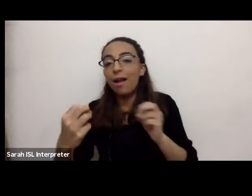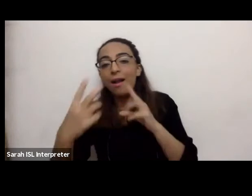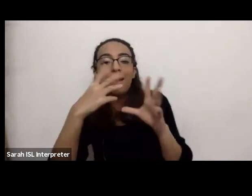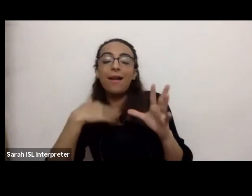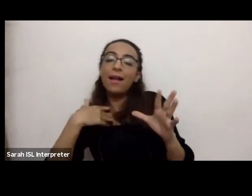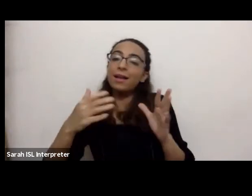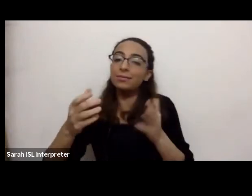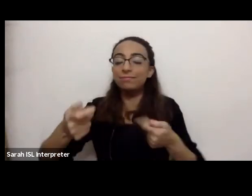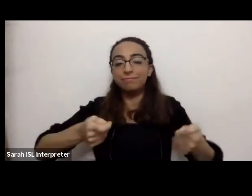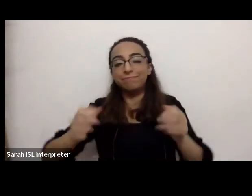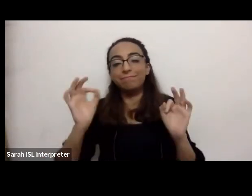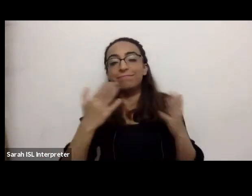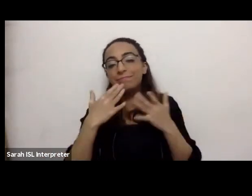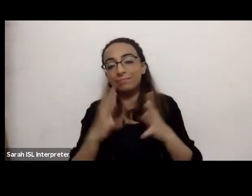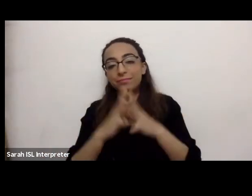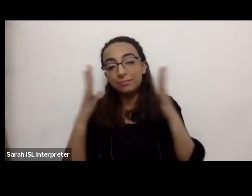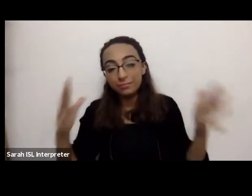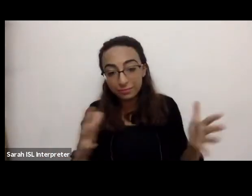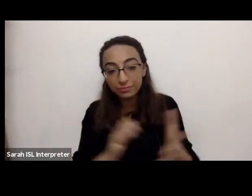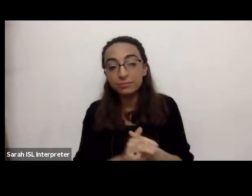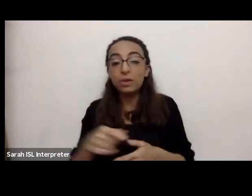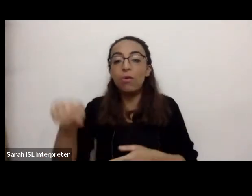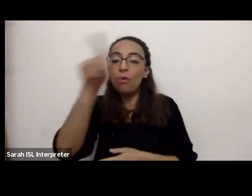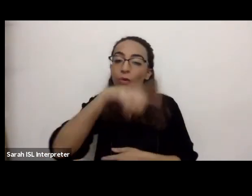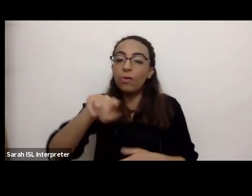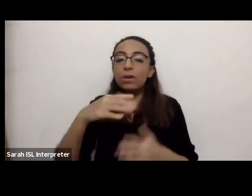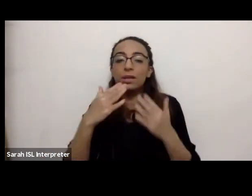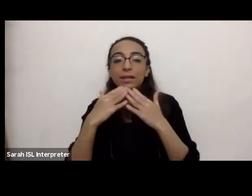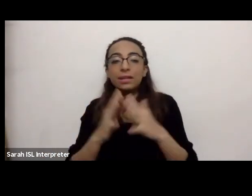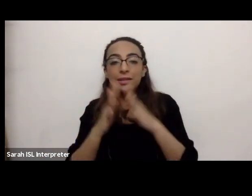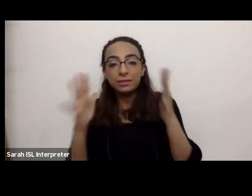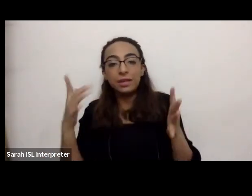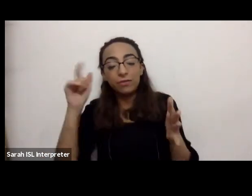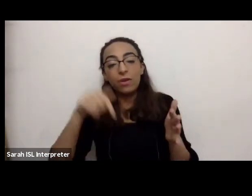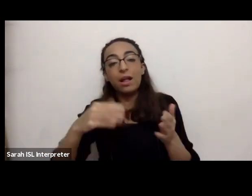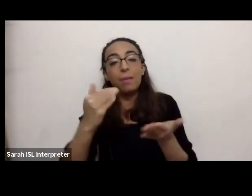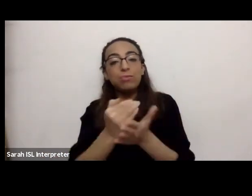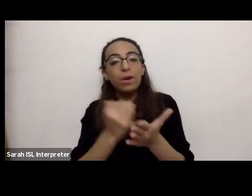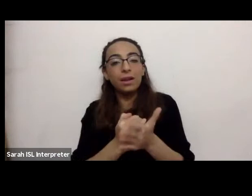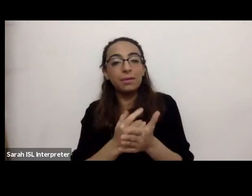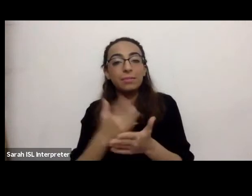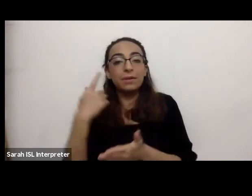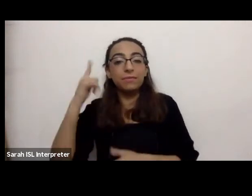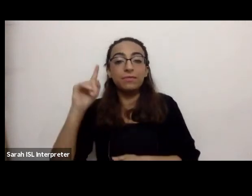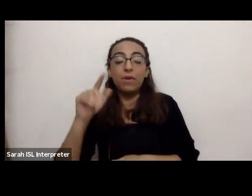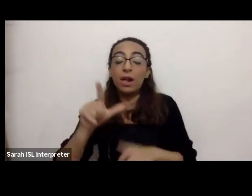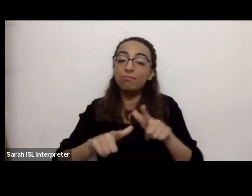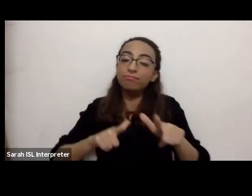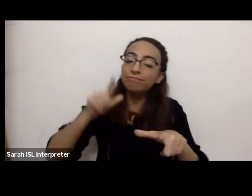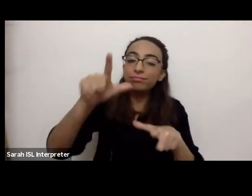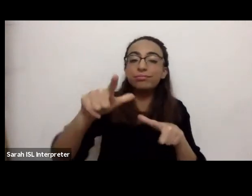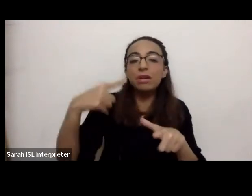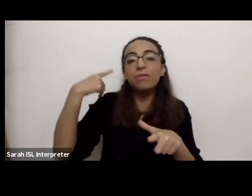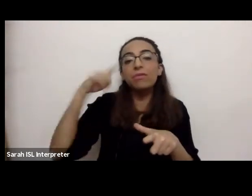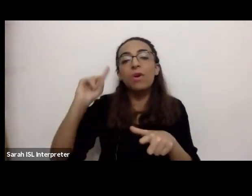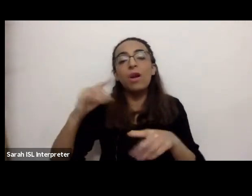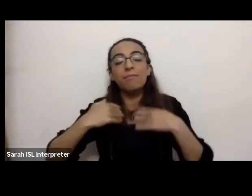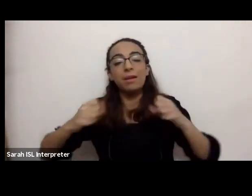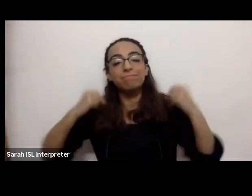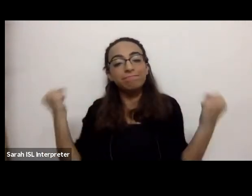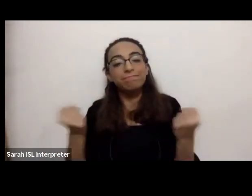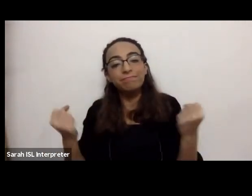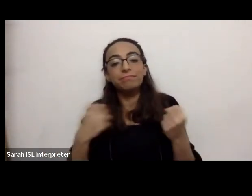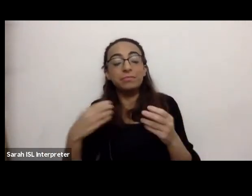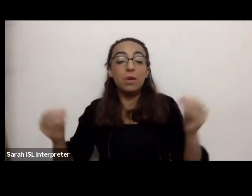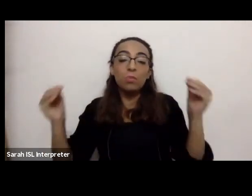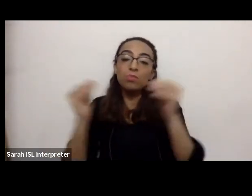So thank you all, and hope that this program would be a step further for all of us to